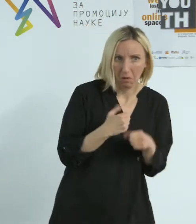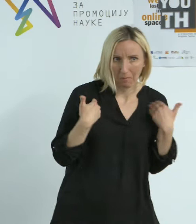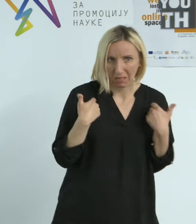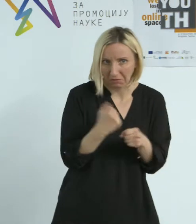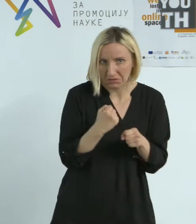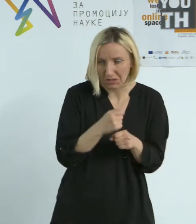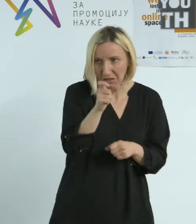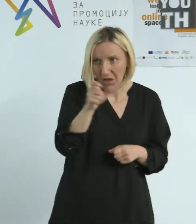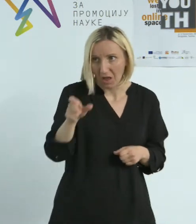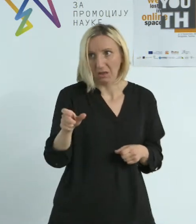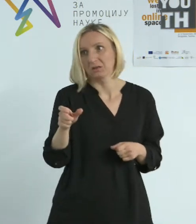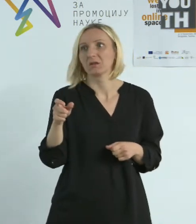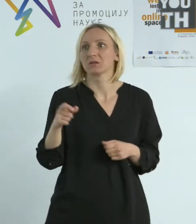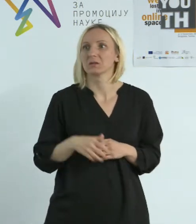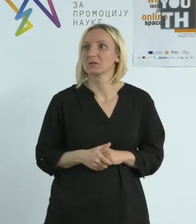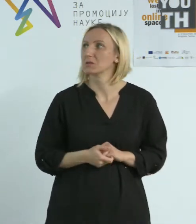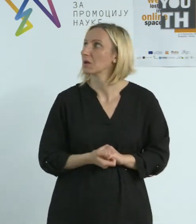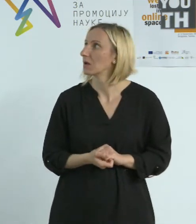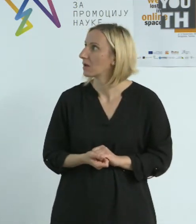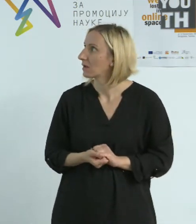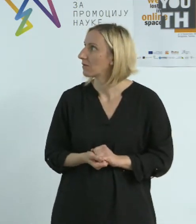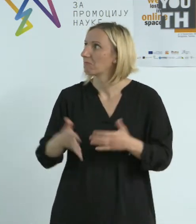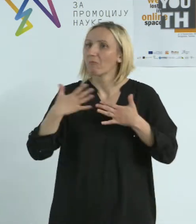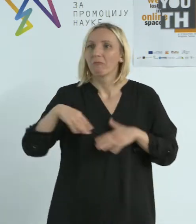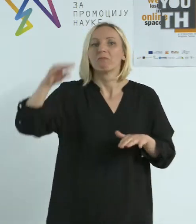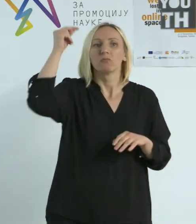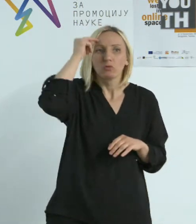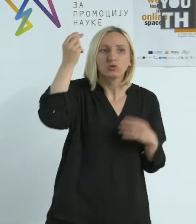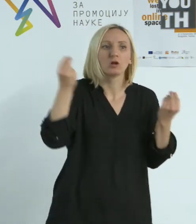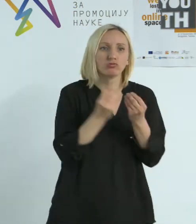youth participation is, how could